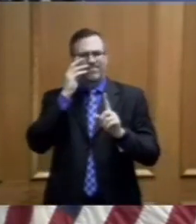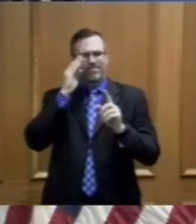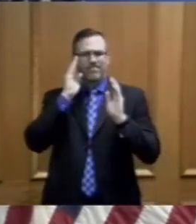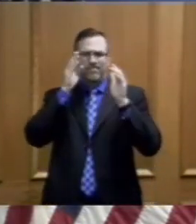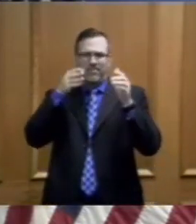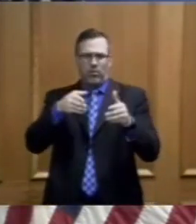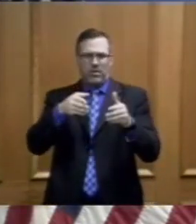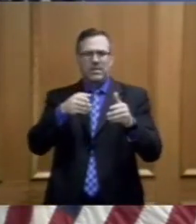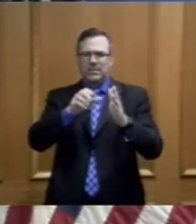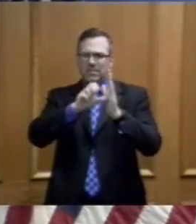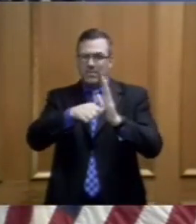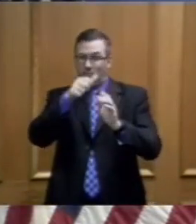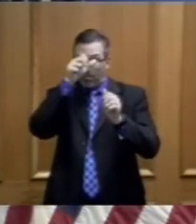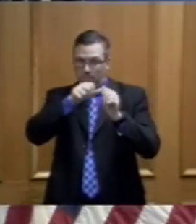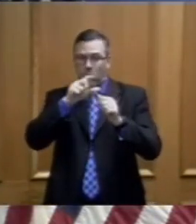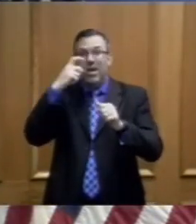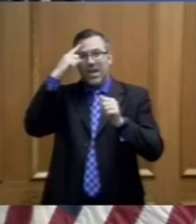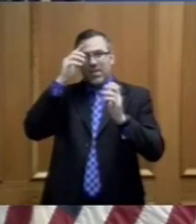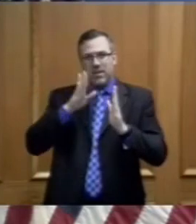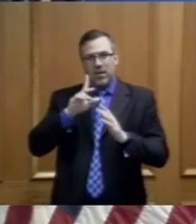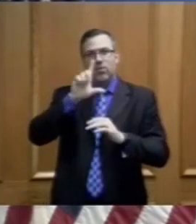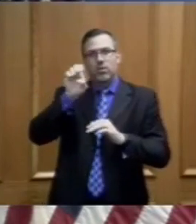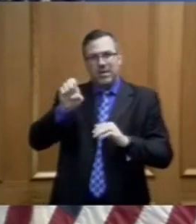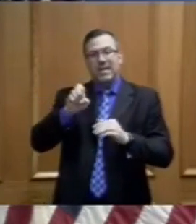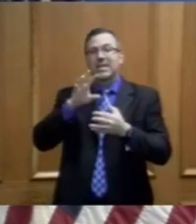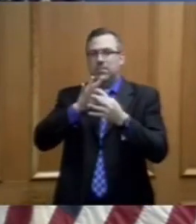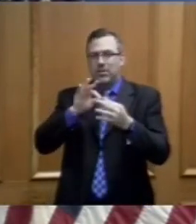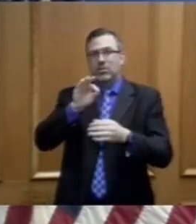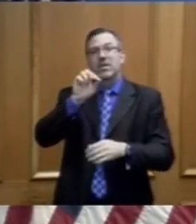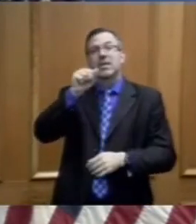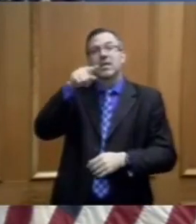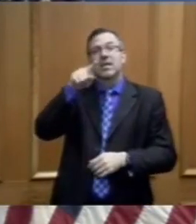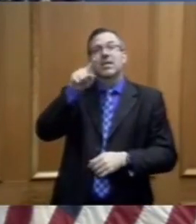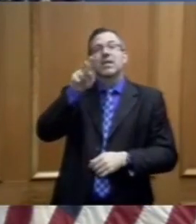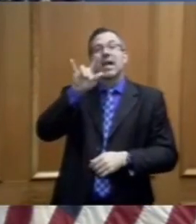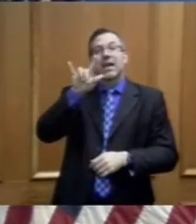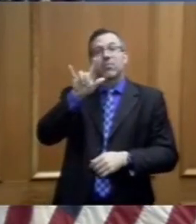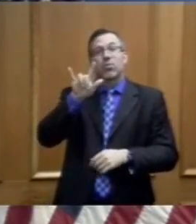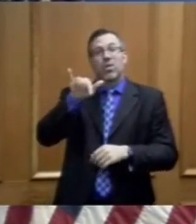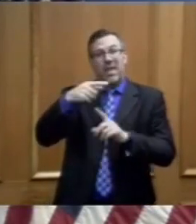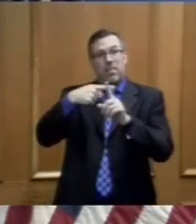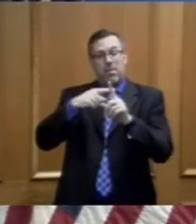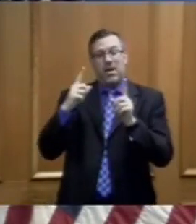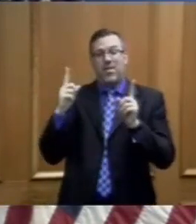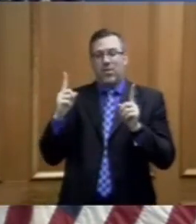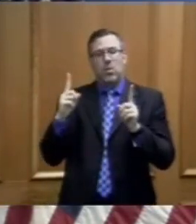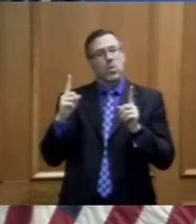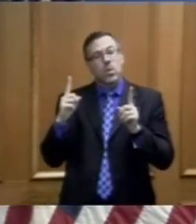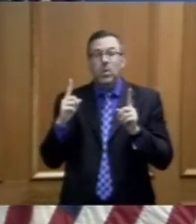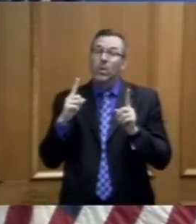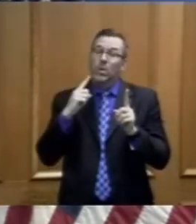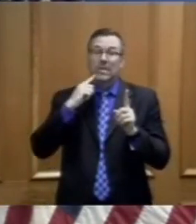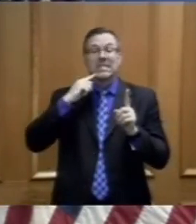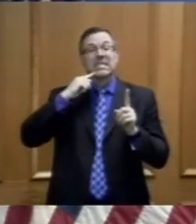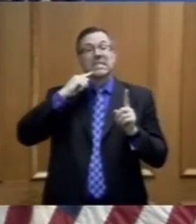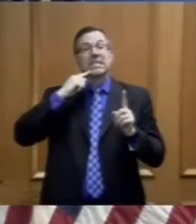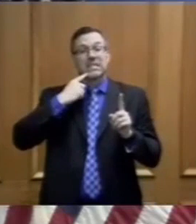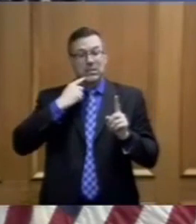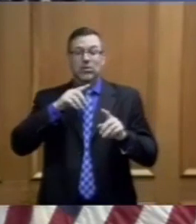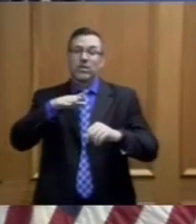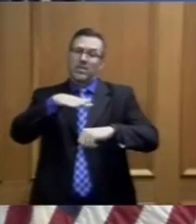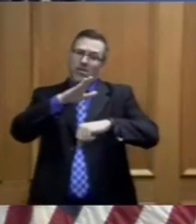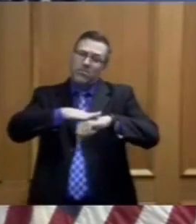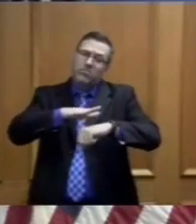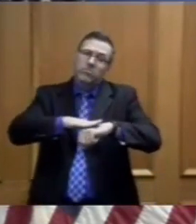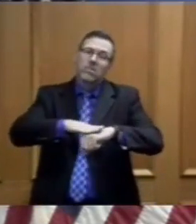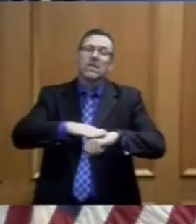you remember. As the governor has mentioned, April will be a very serious month. We need all Tennesseans to put forth their